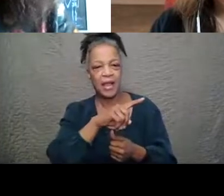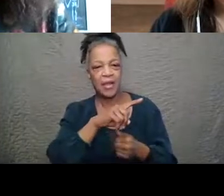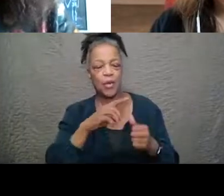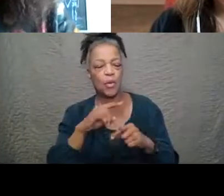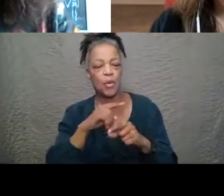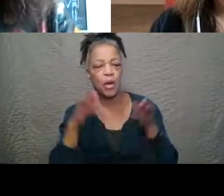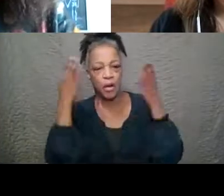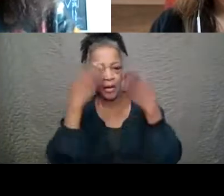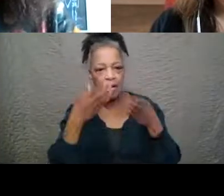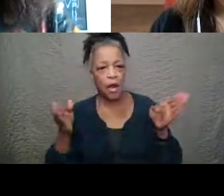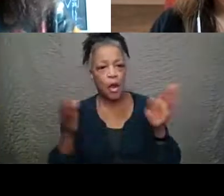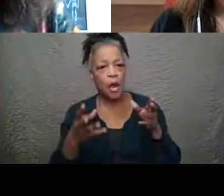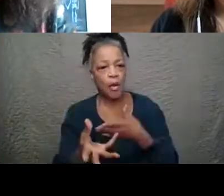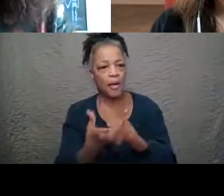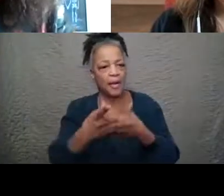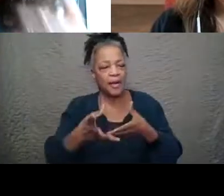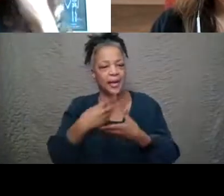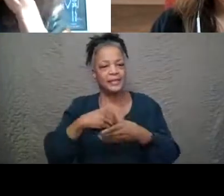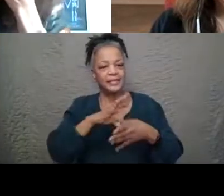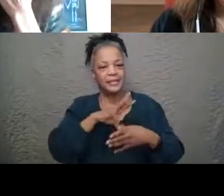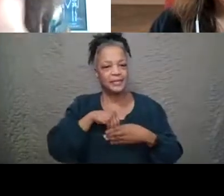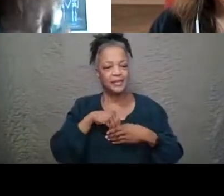embracing intersectionality.